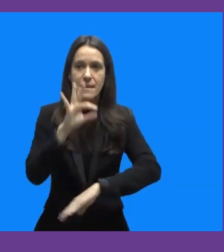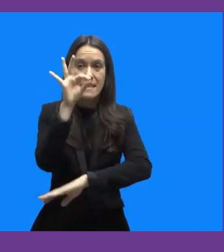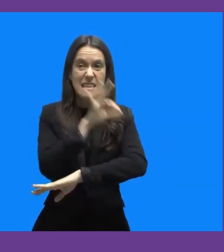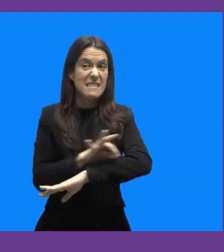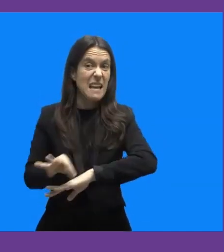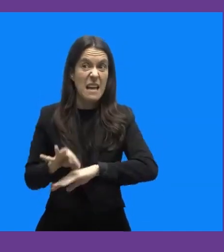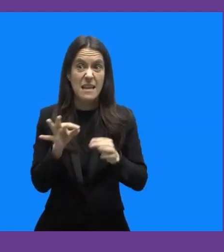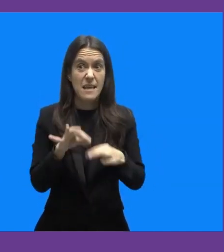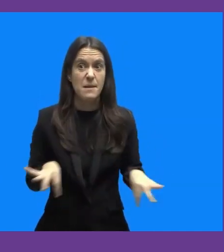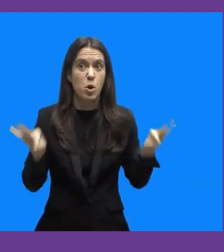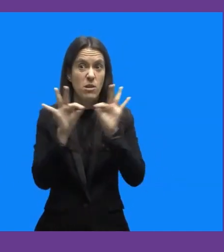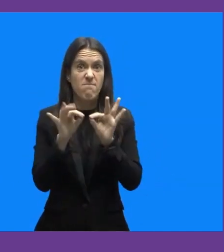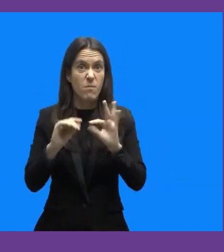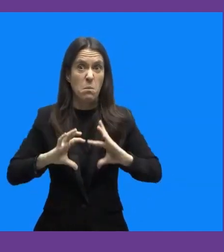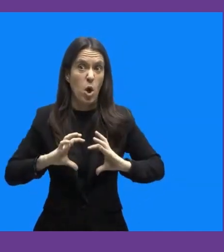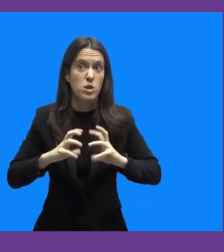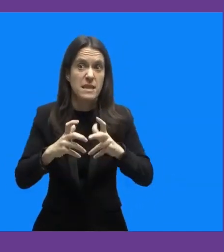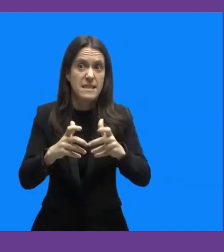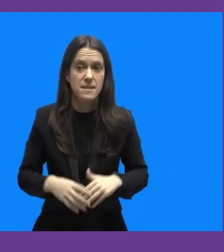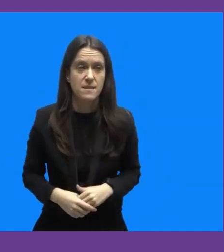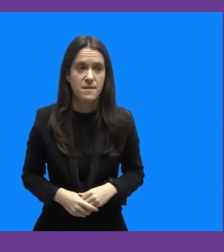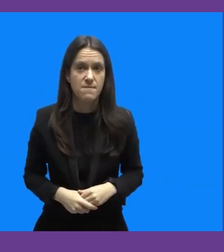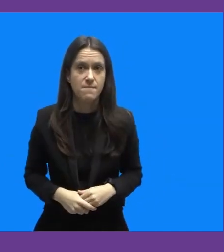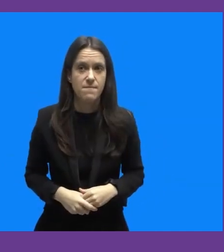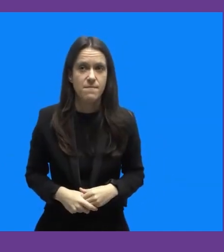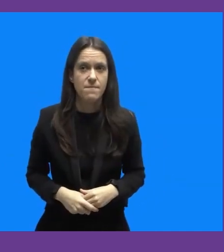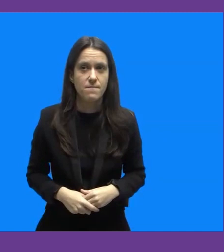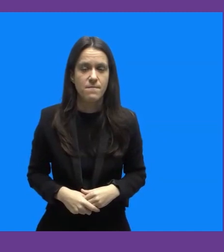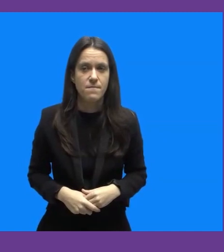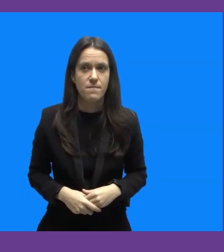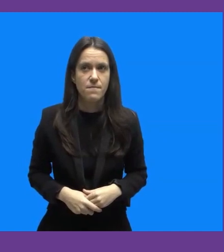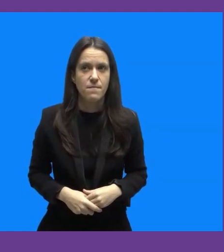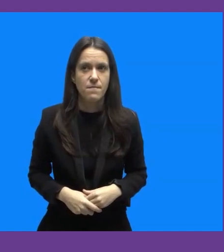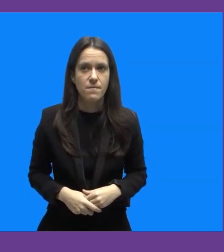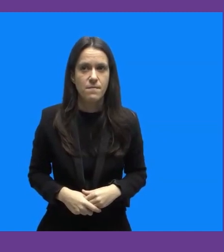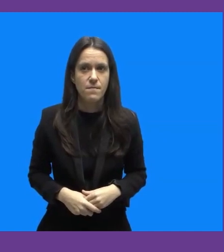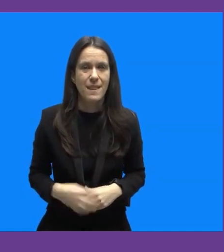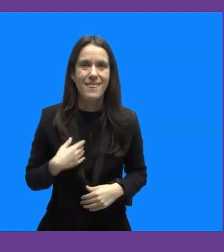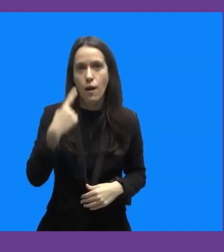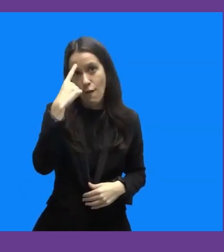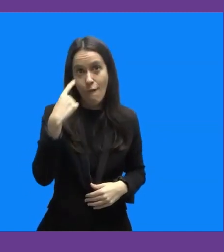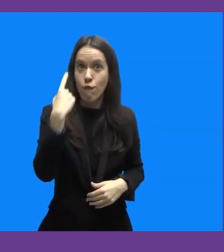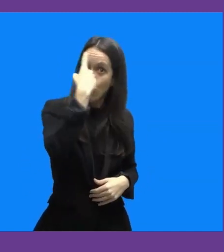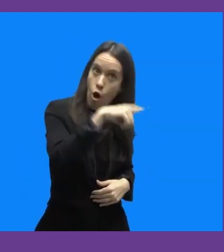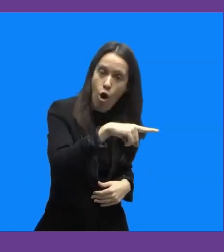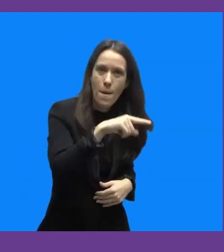the project not for people, but with the community, involving